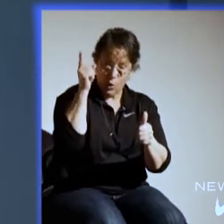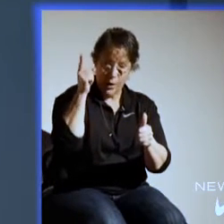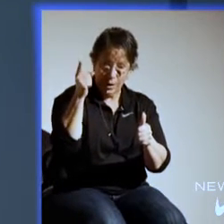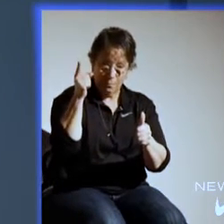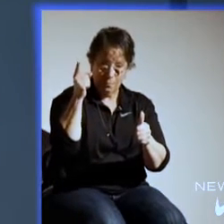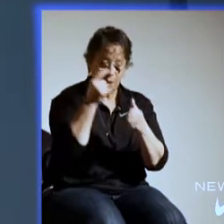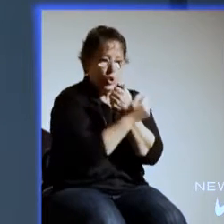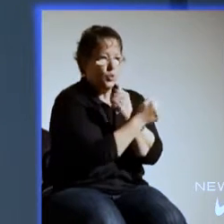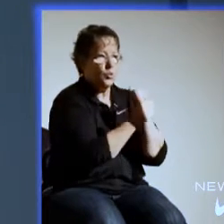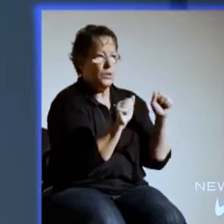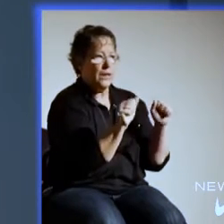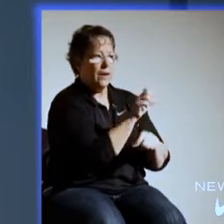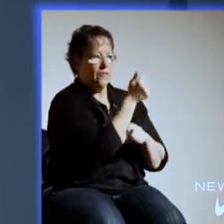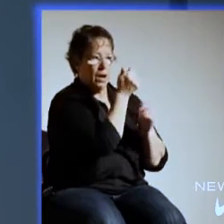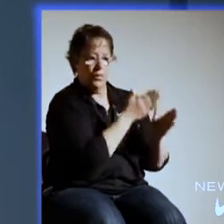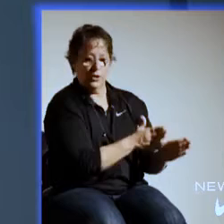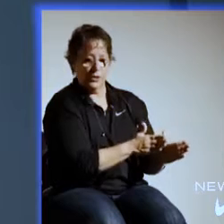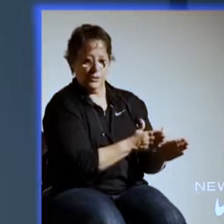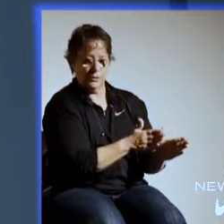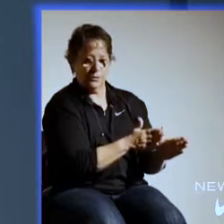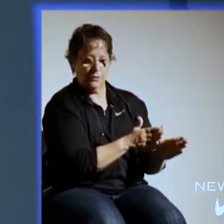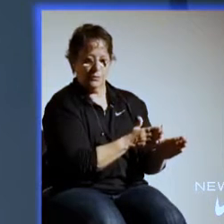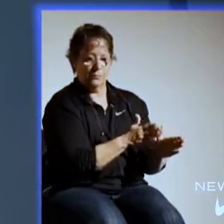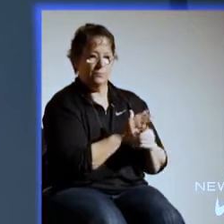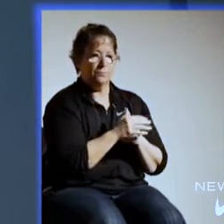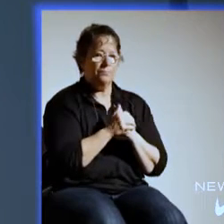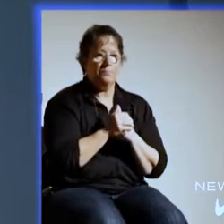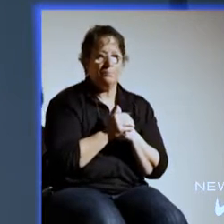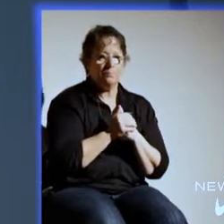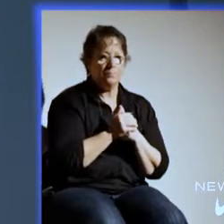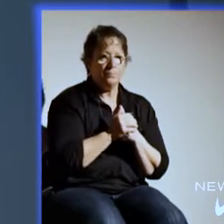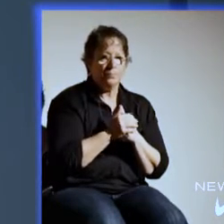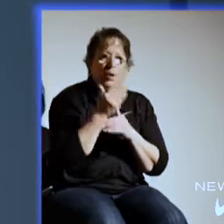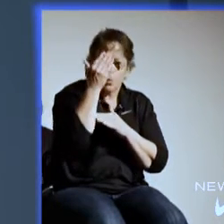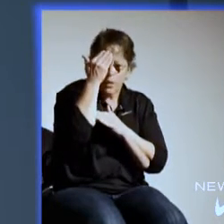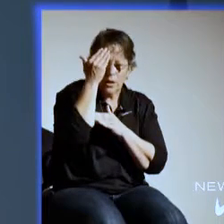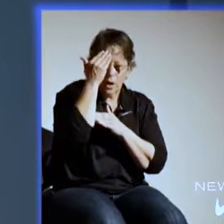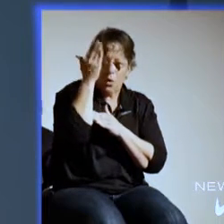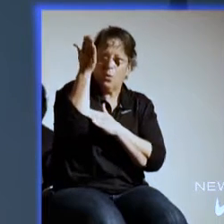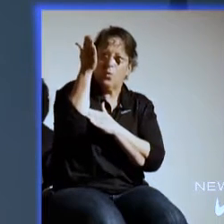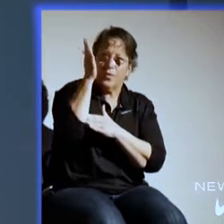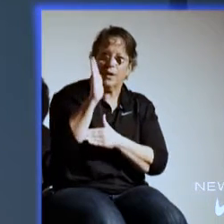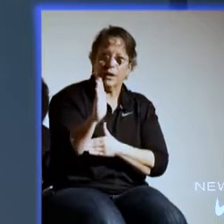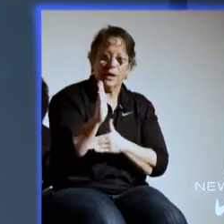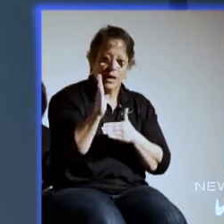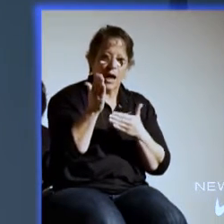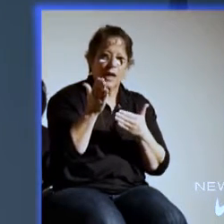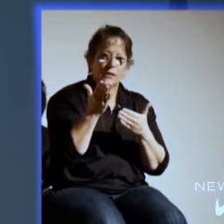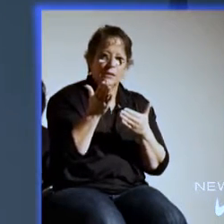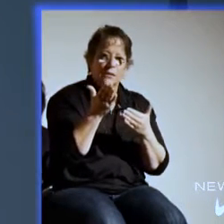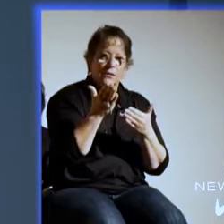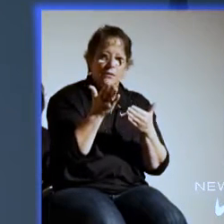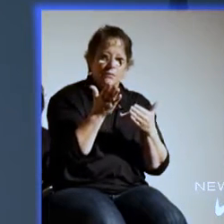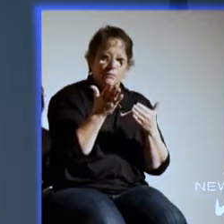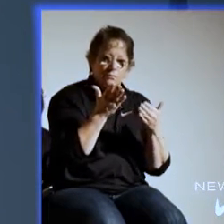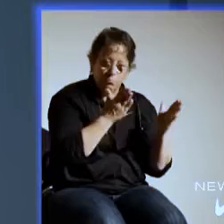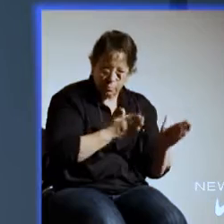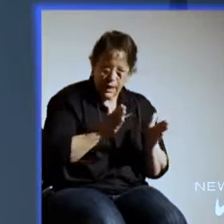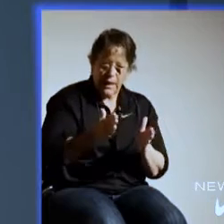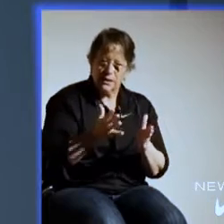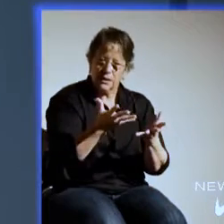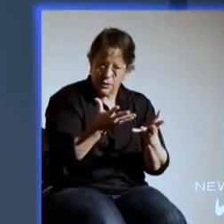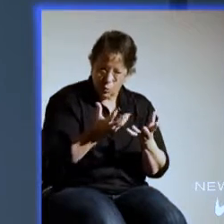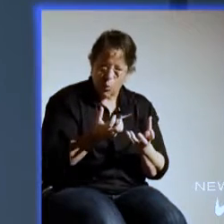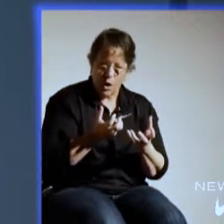save those who are not. What we can be assured of is that the will of God is that every person comes to a saving knowledge